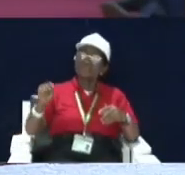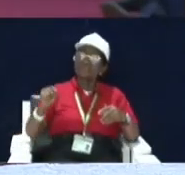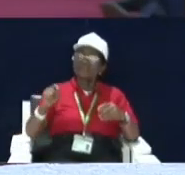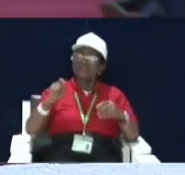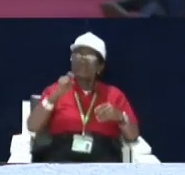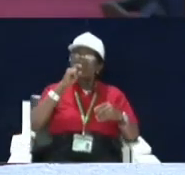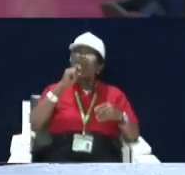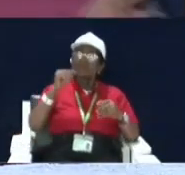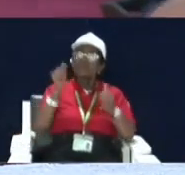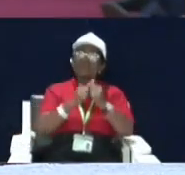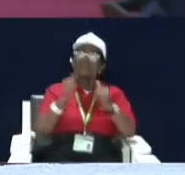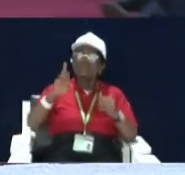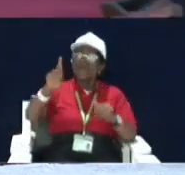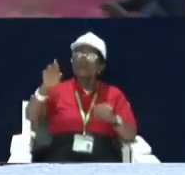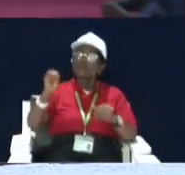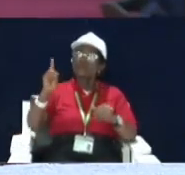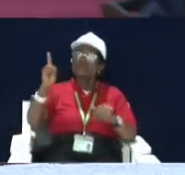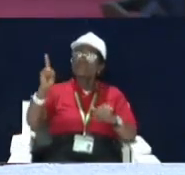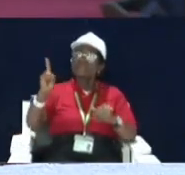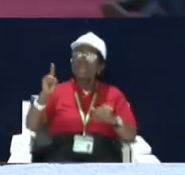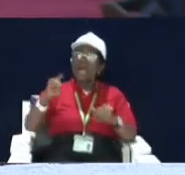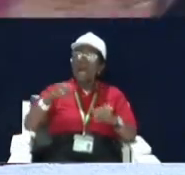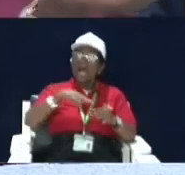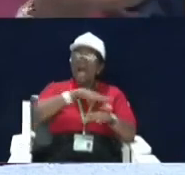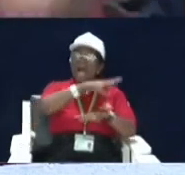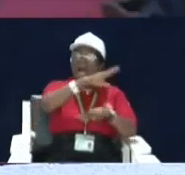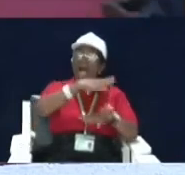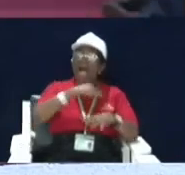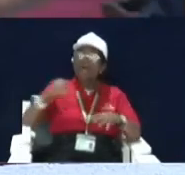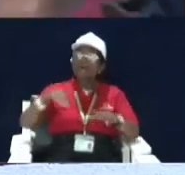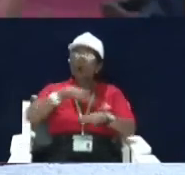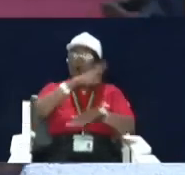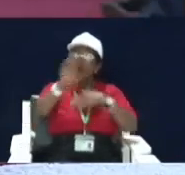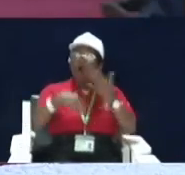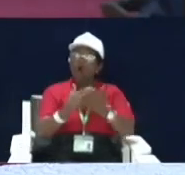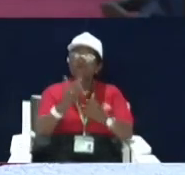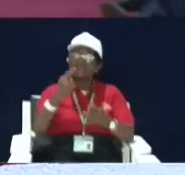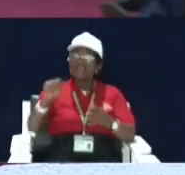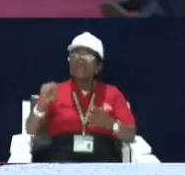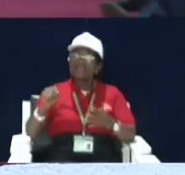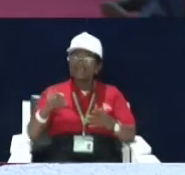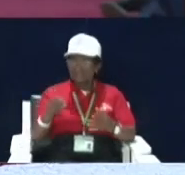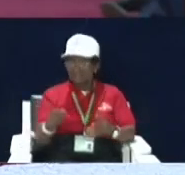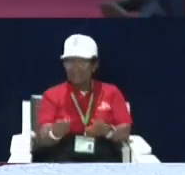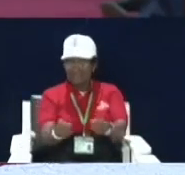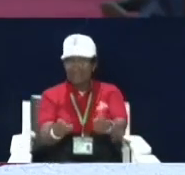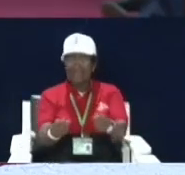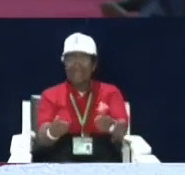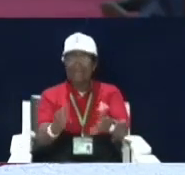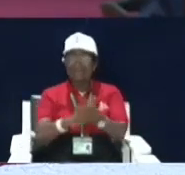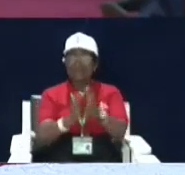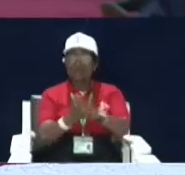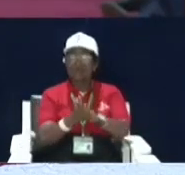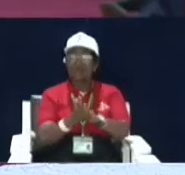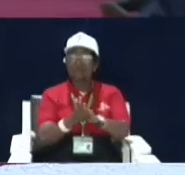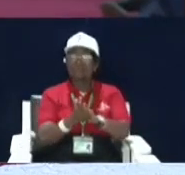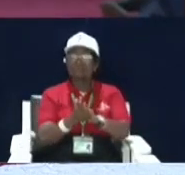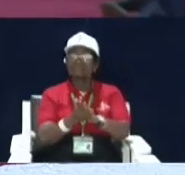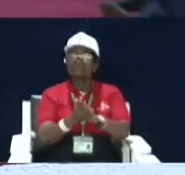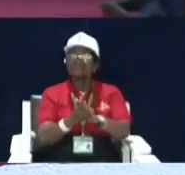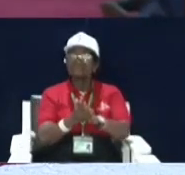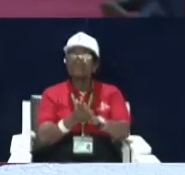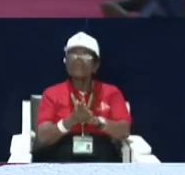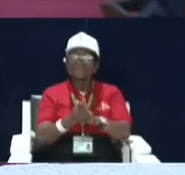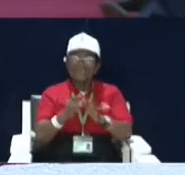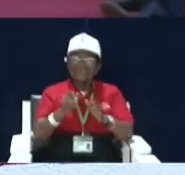with the rod, and all the sand became lice. The magician tried and he said,